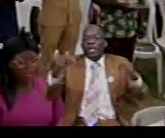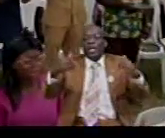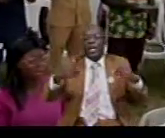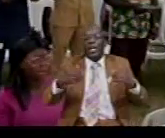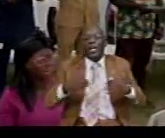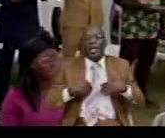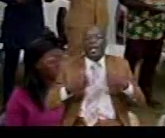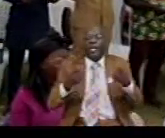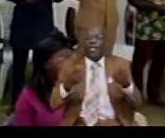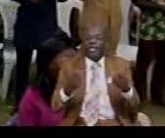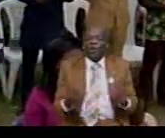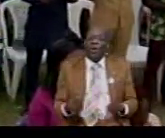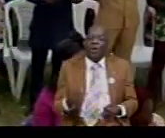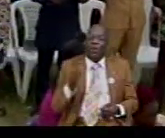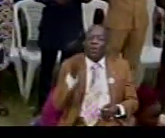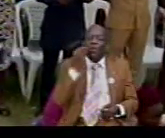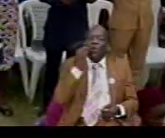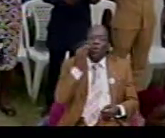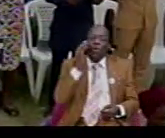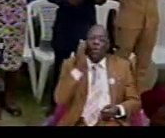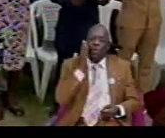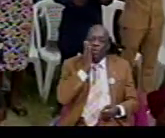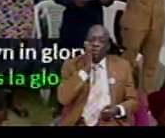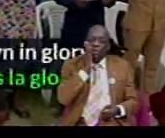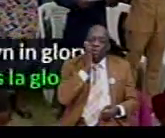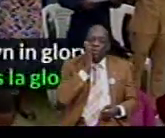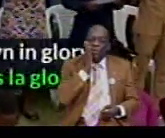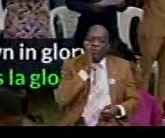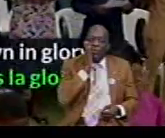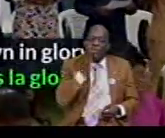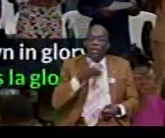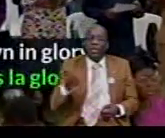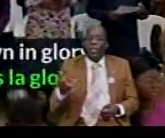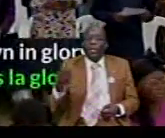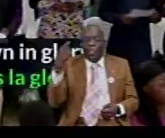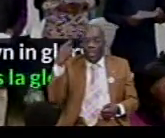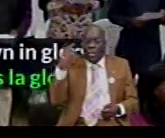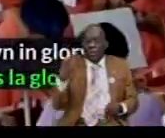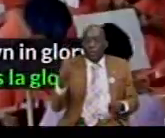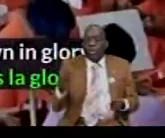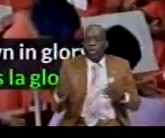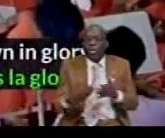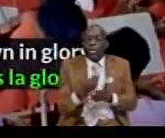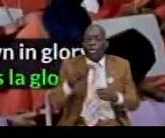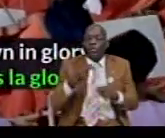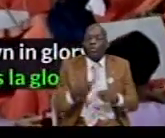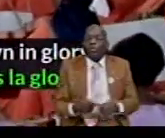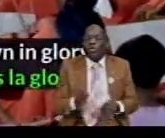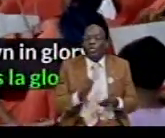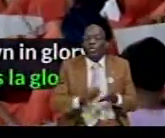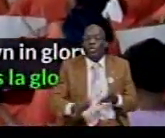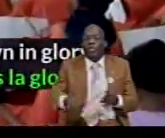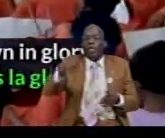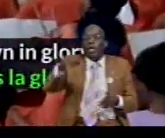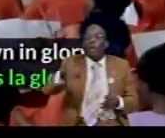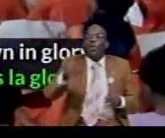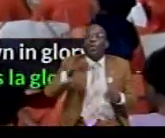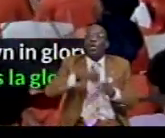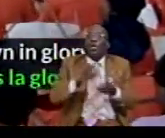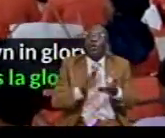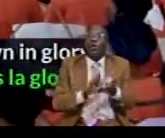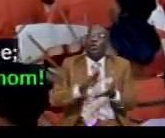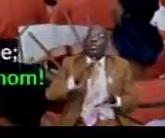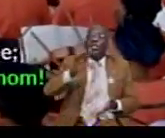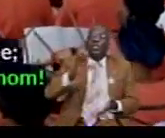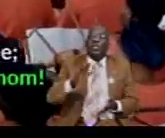sinner has come home, but there is a new name written down in glory,